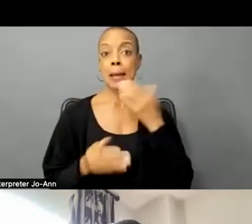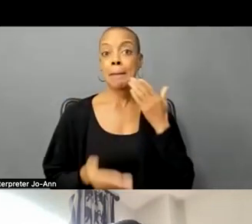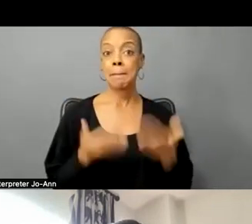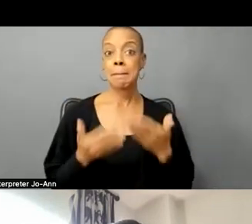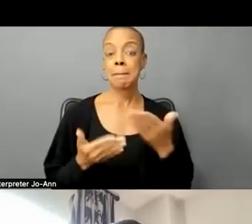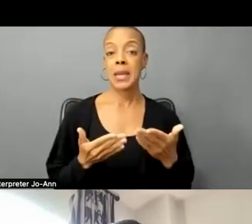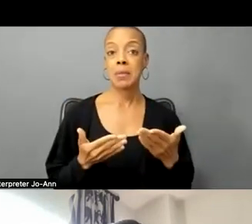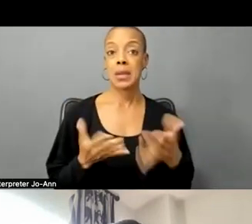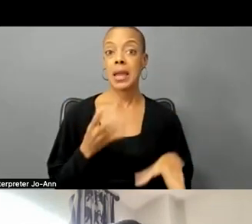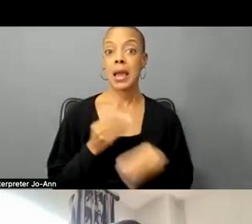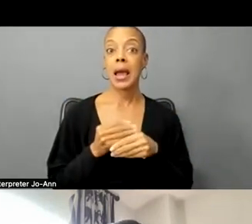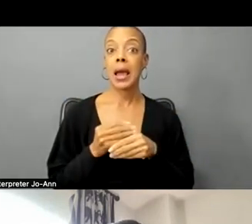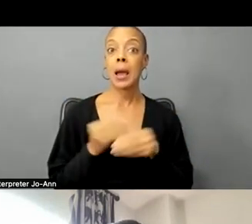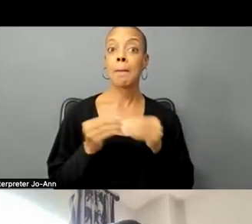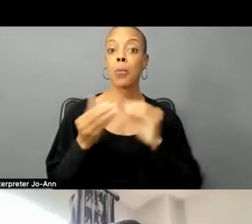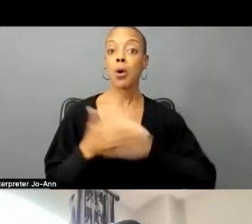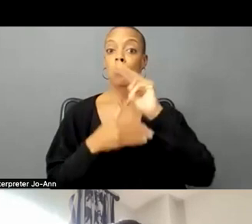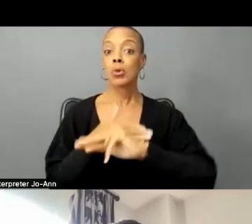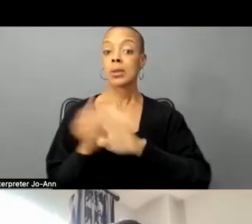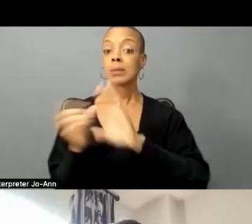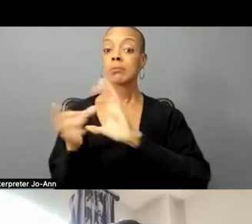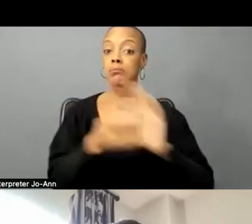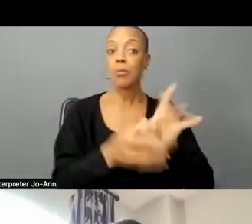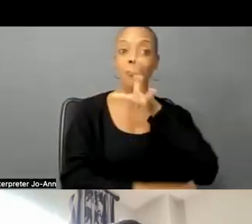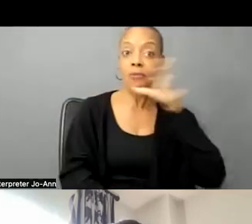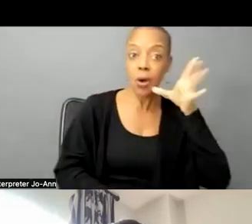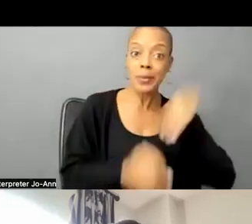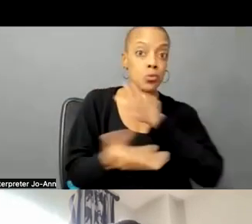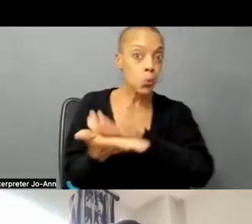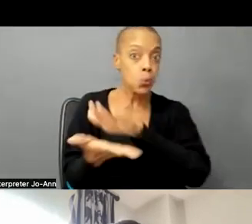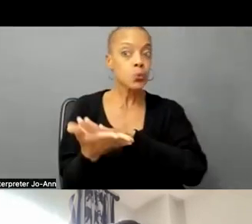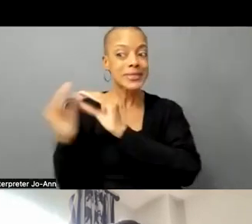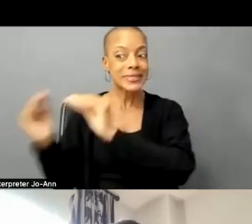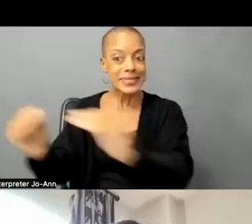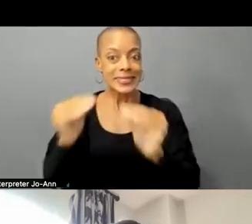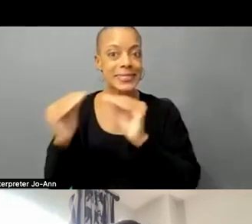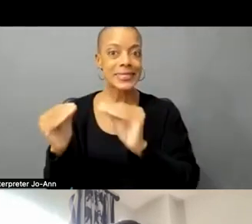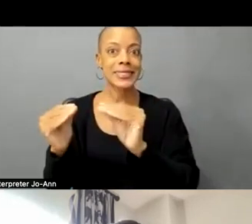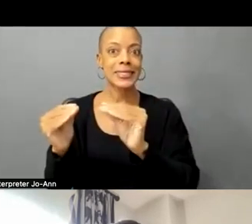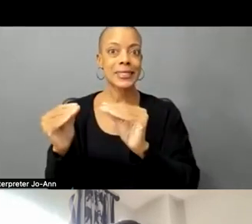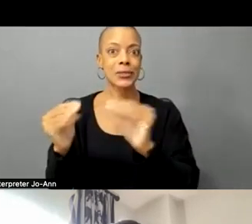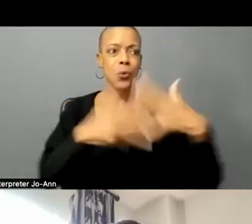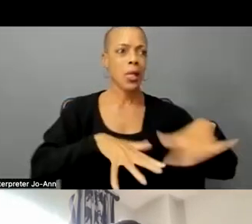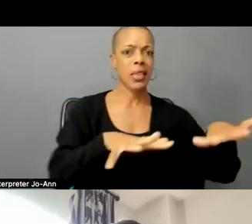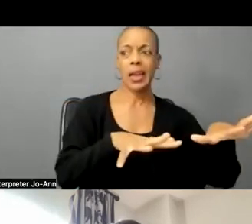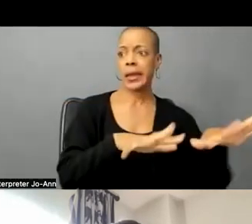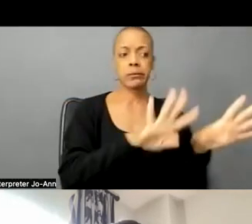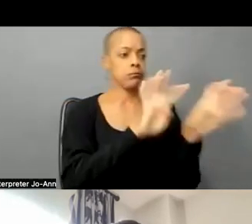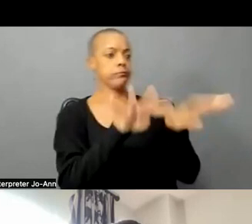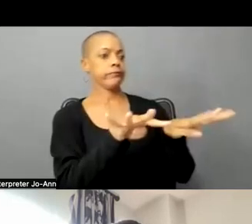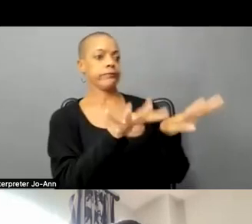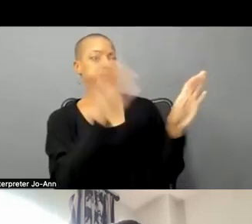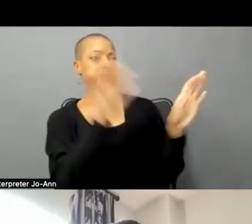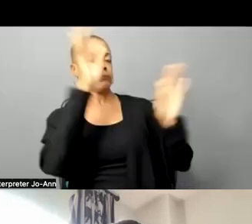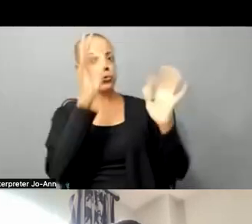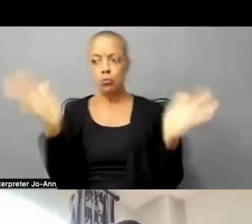add more curriculum around agriculture into schools to sort of like demystify land work and encourage young people to